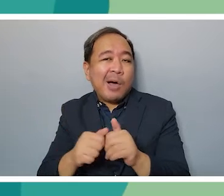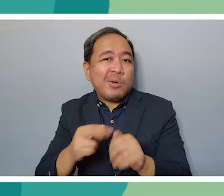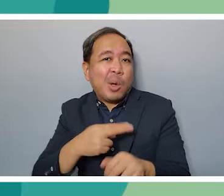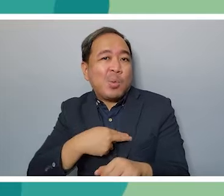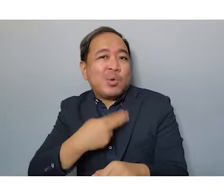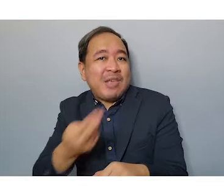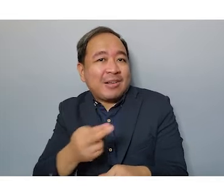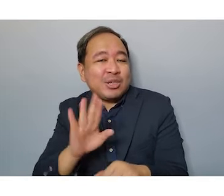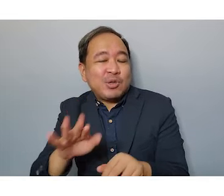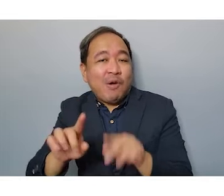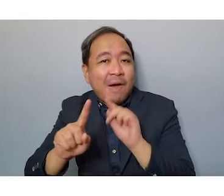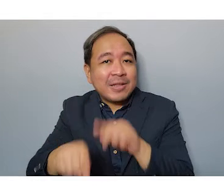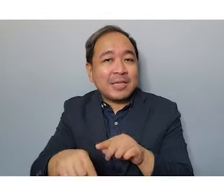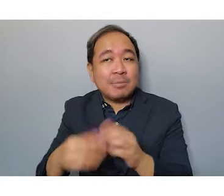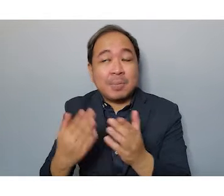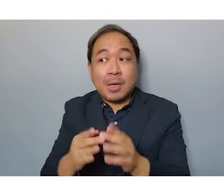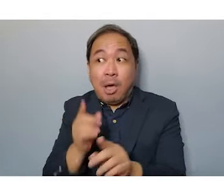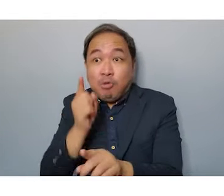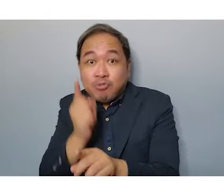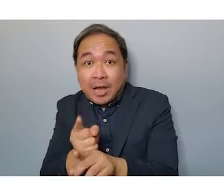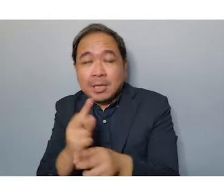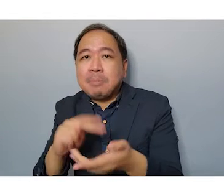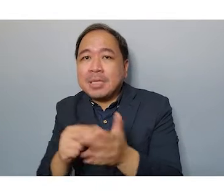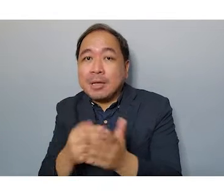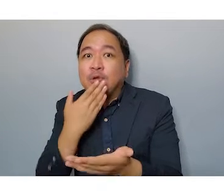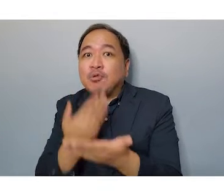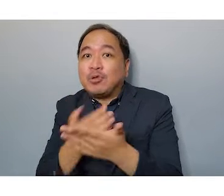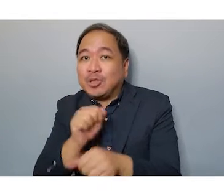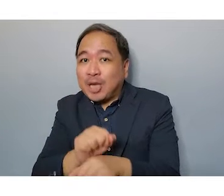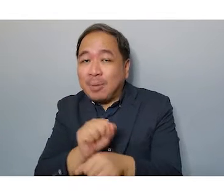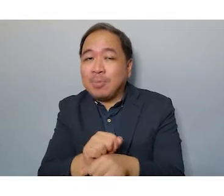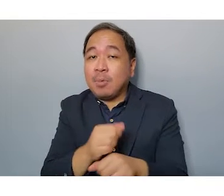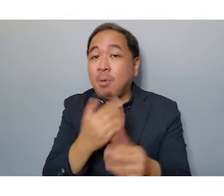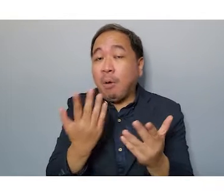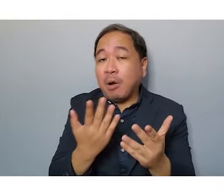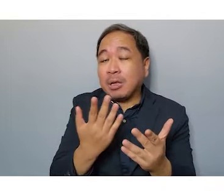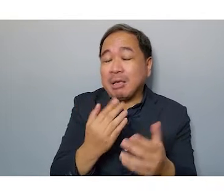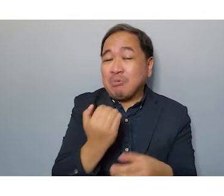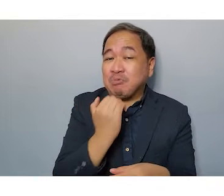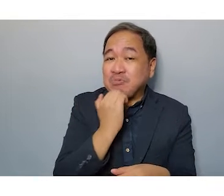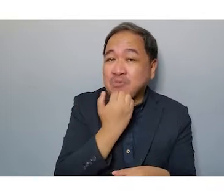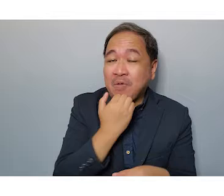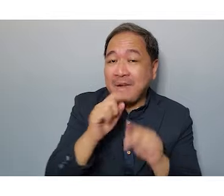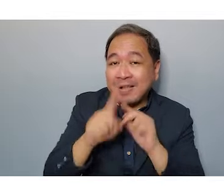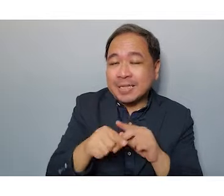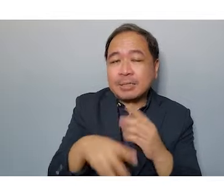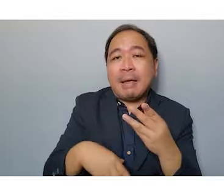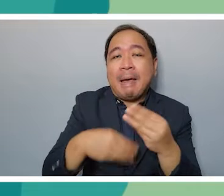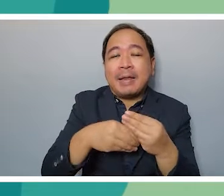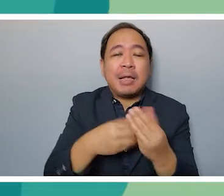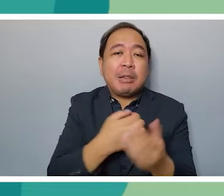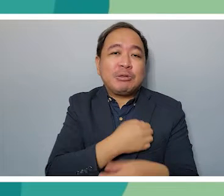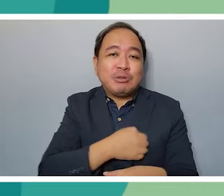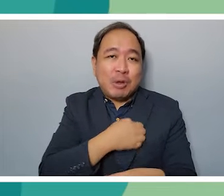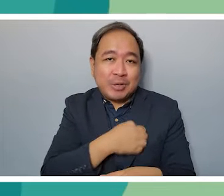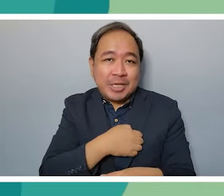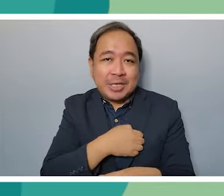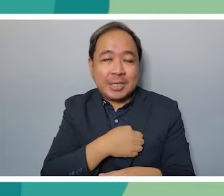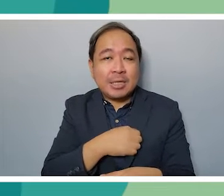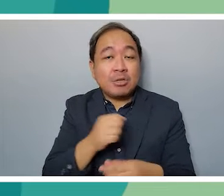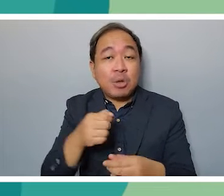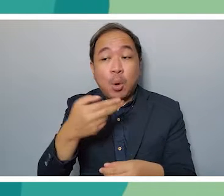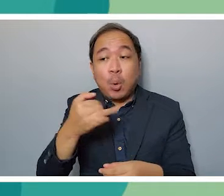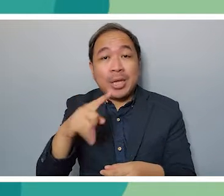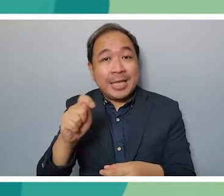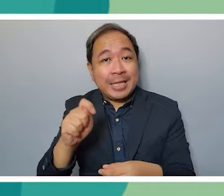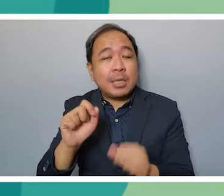to an answer. Examples would be "good job" for correct answers and "sorry" for wrong answers. Add hint and